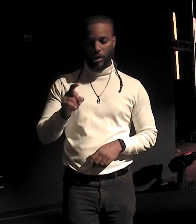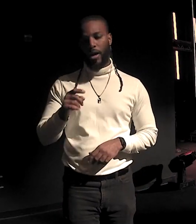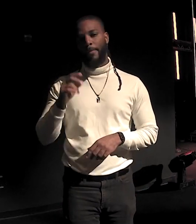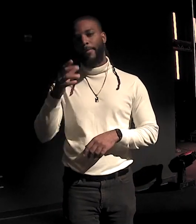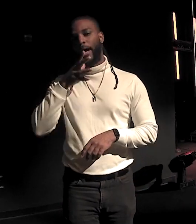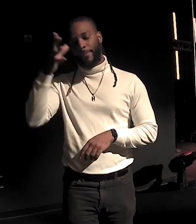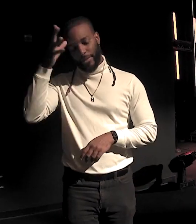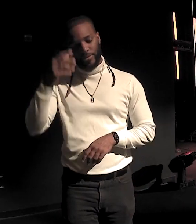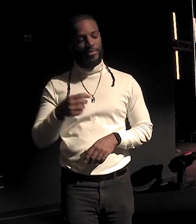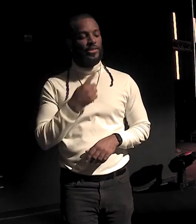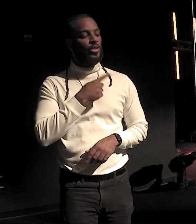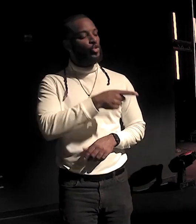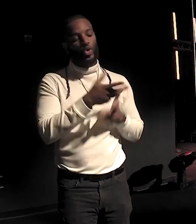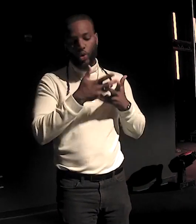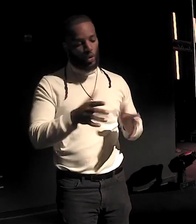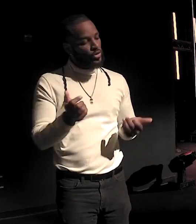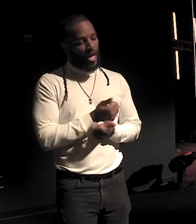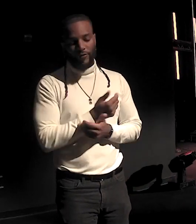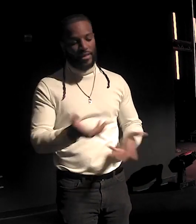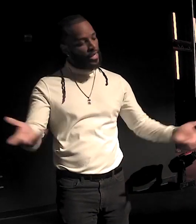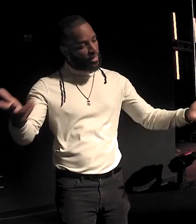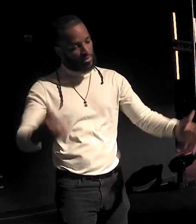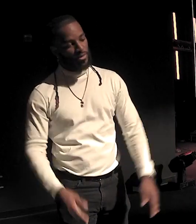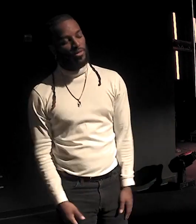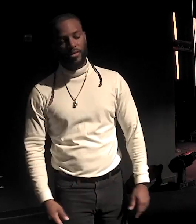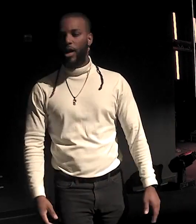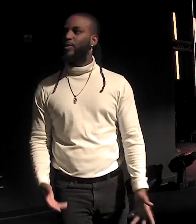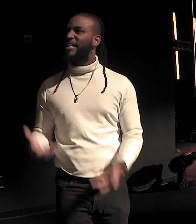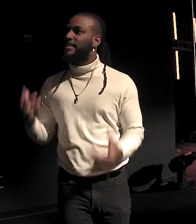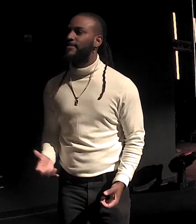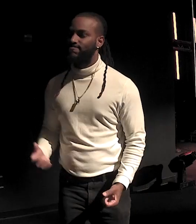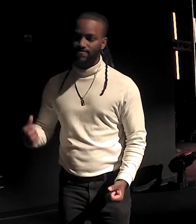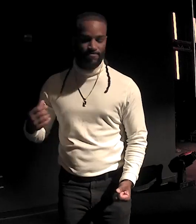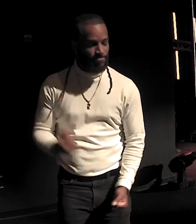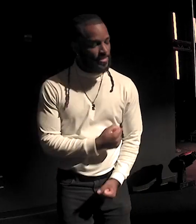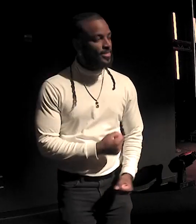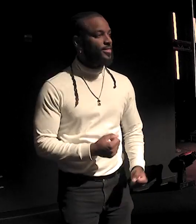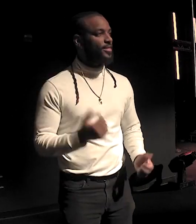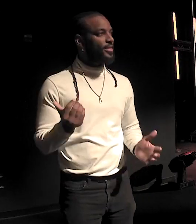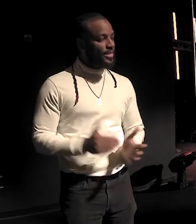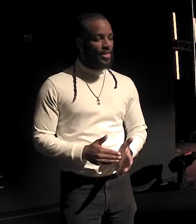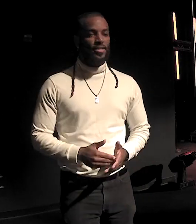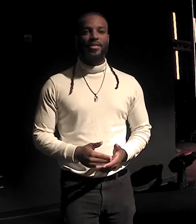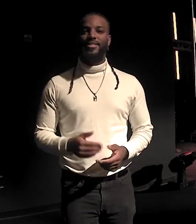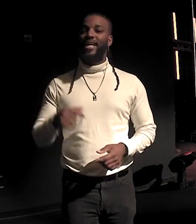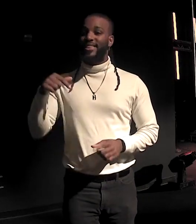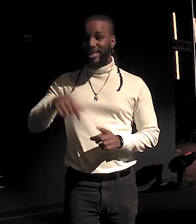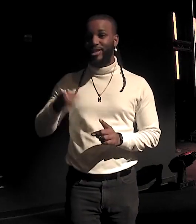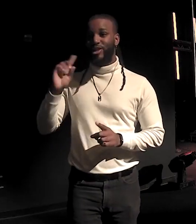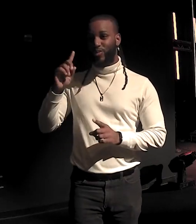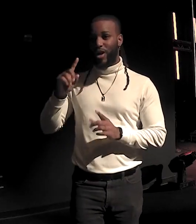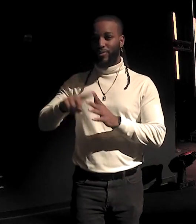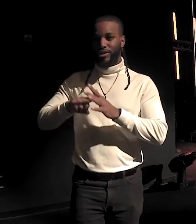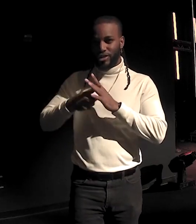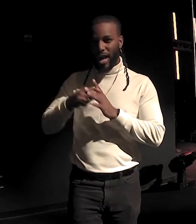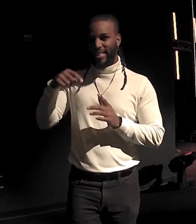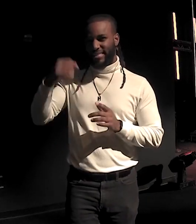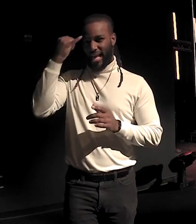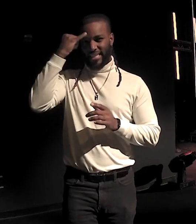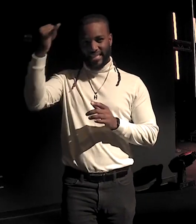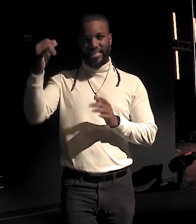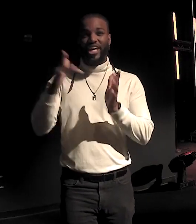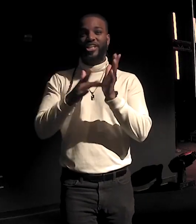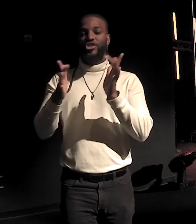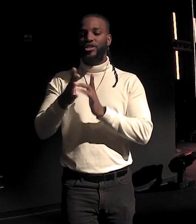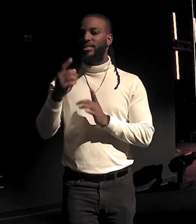me the normal you lose everything speech, and I was like, dang it, here we again. And this is where we enter into this whole idea that